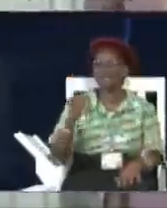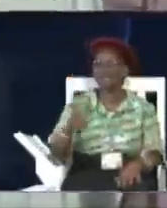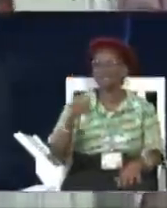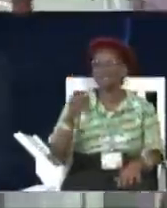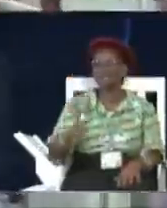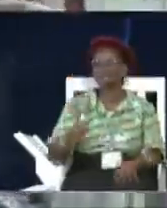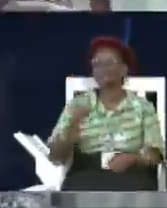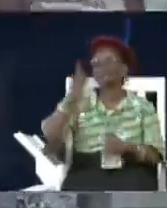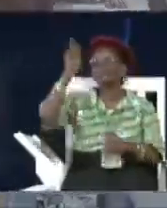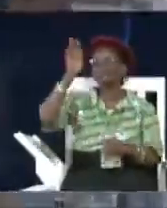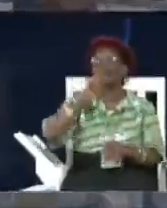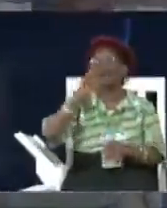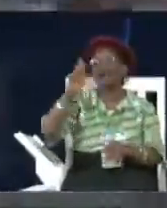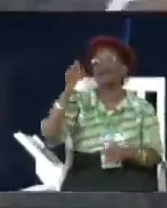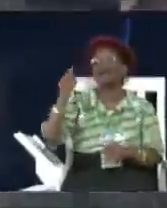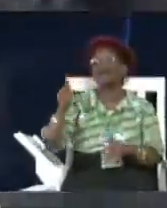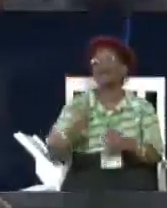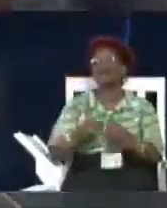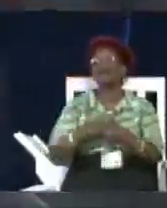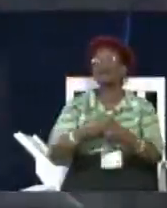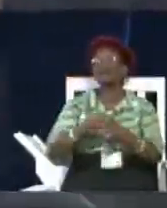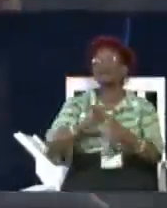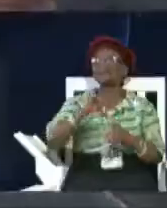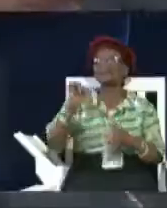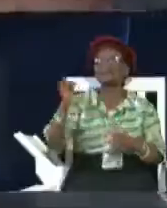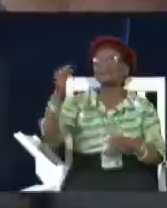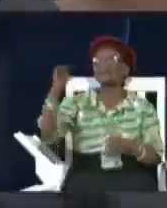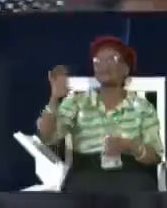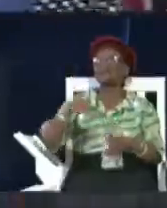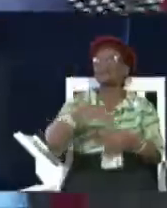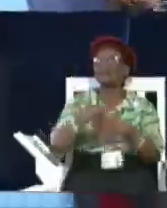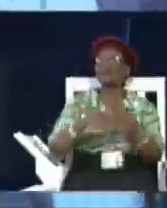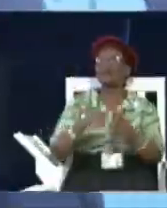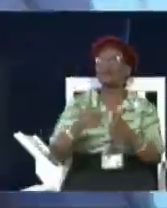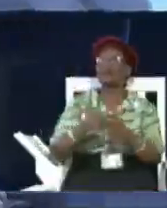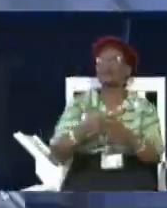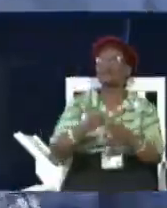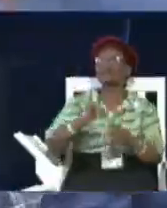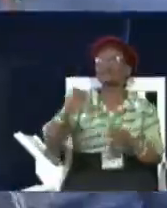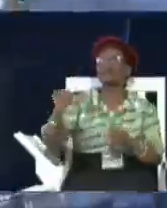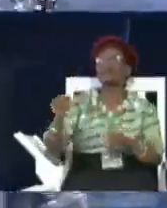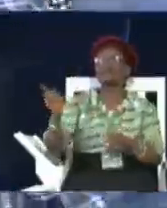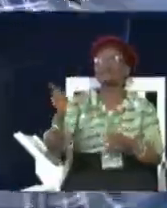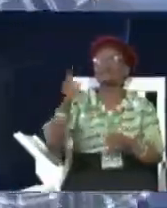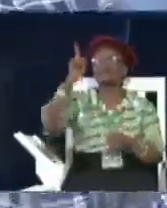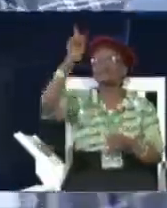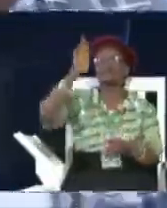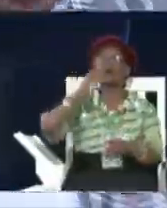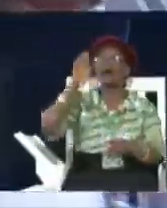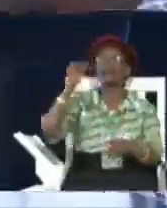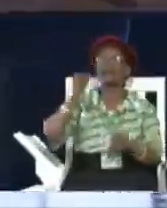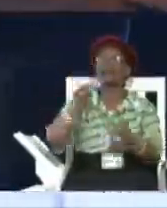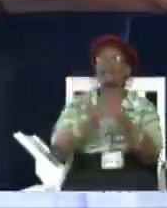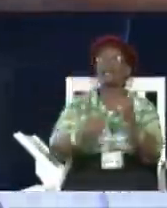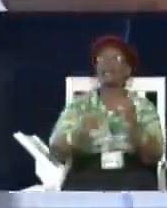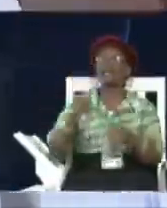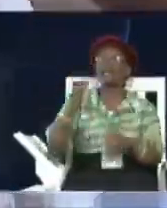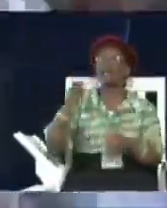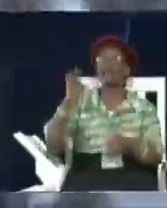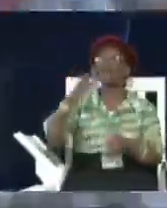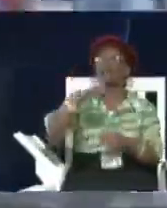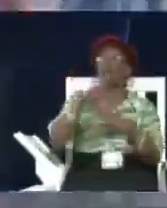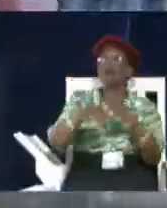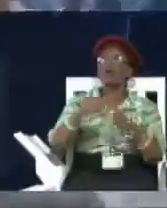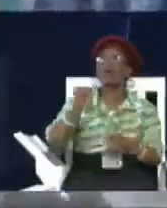You are the beginning of all beginnings. You are the ending of all endings. I worship you,